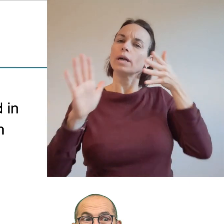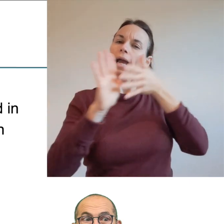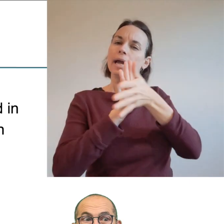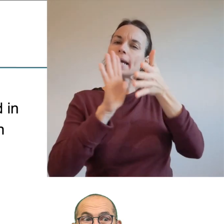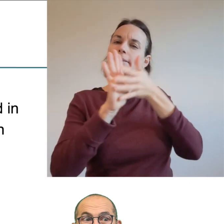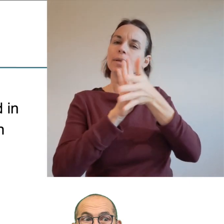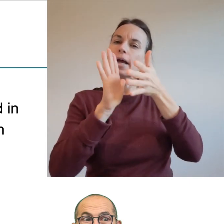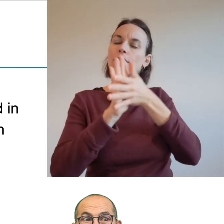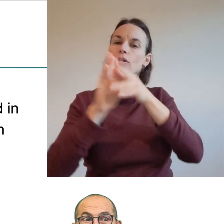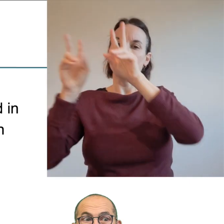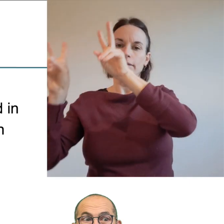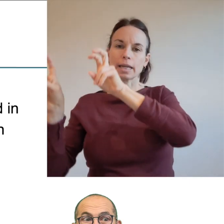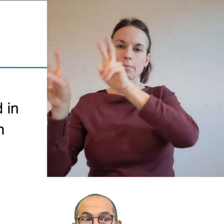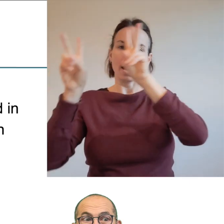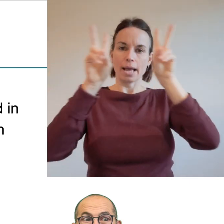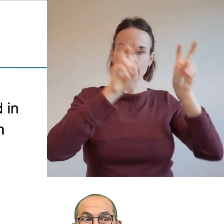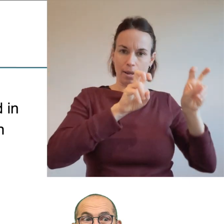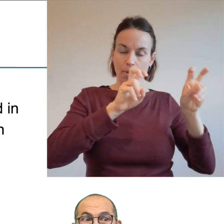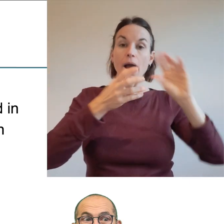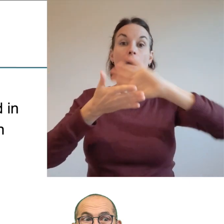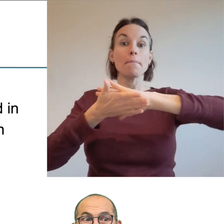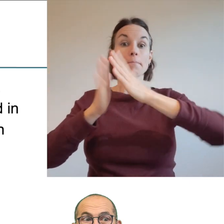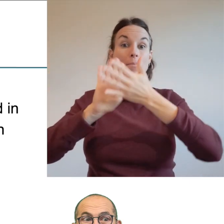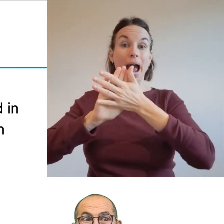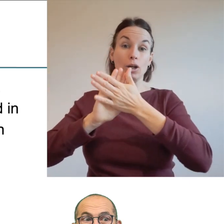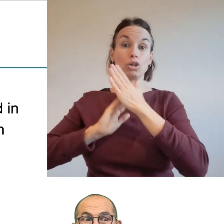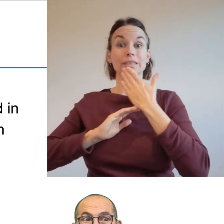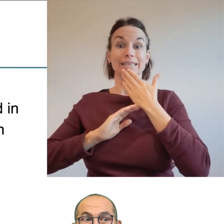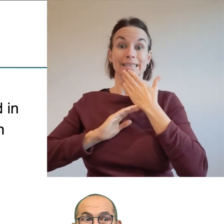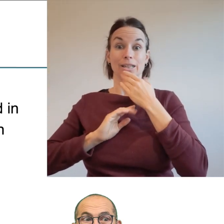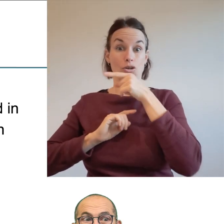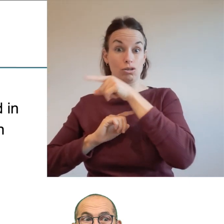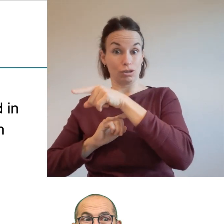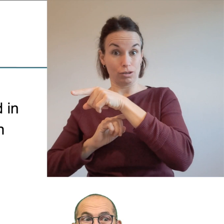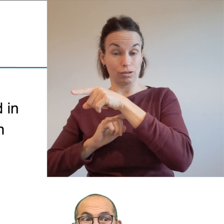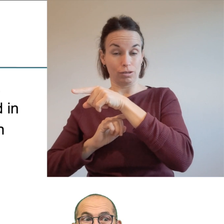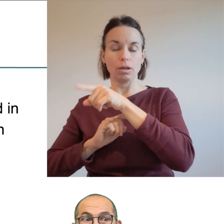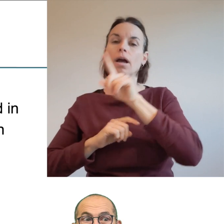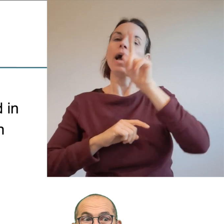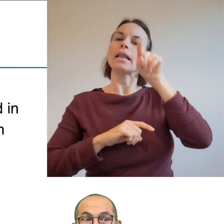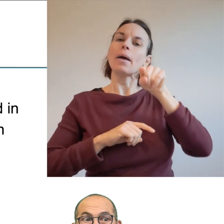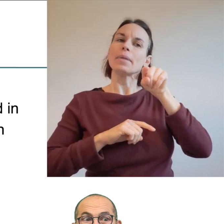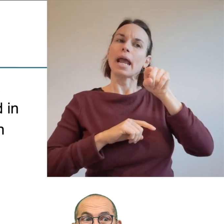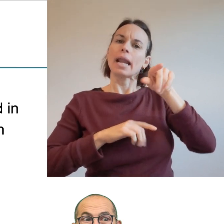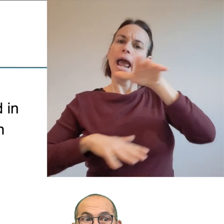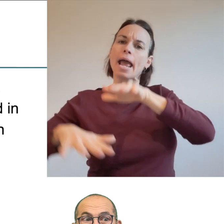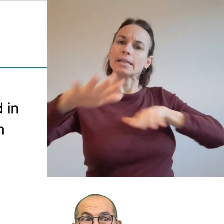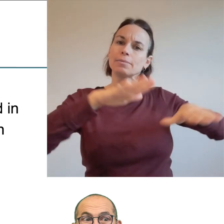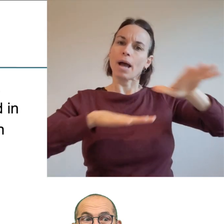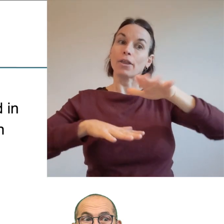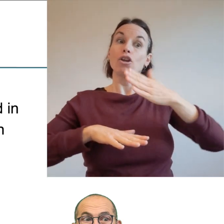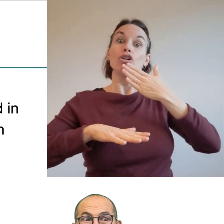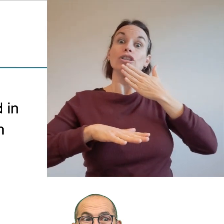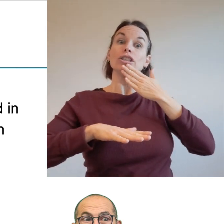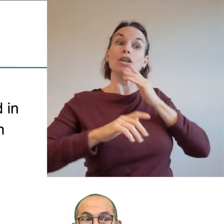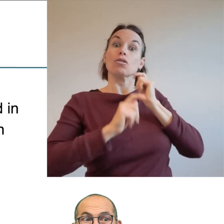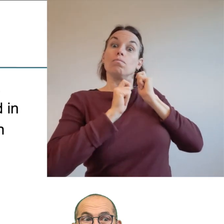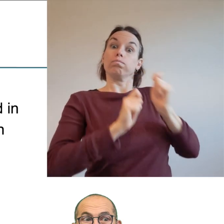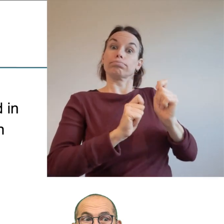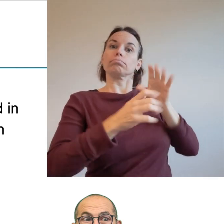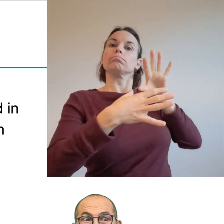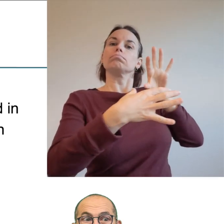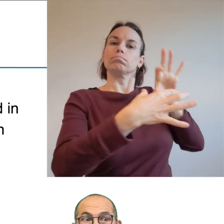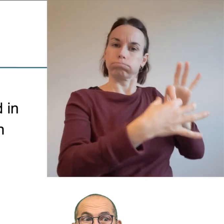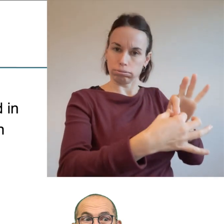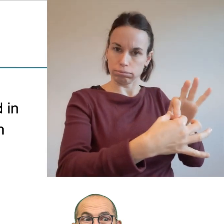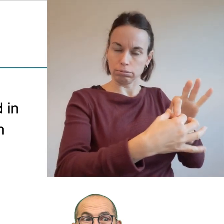But before coming to our claims, let me first give you some background information about the manual component and the use